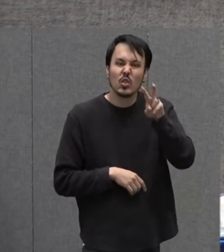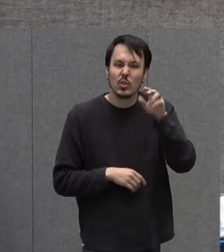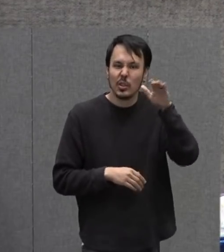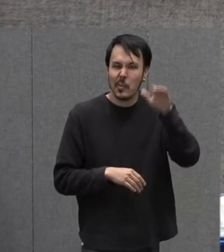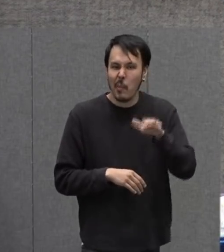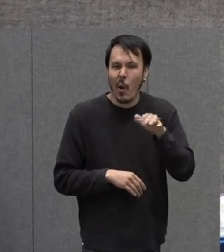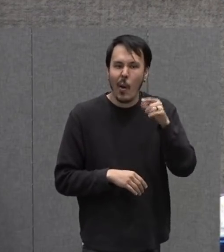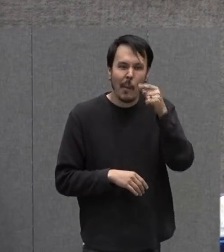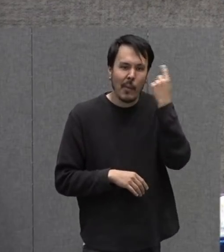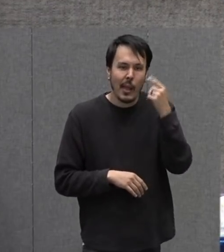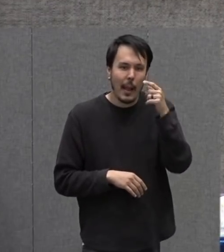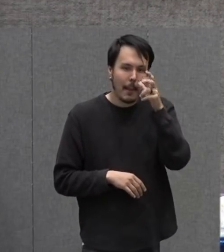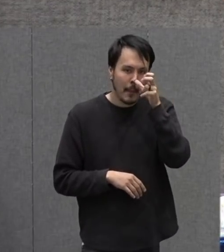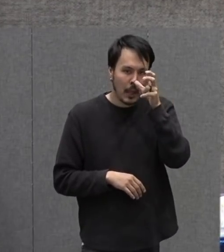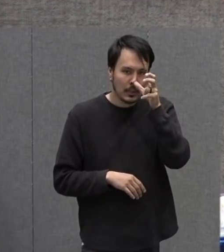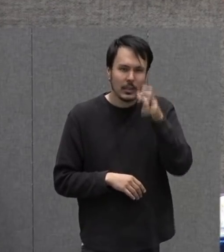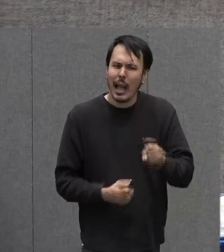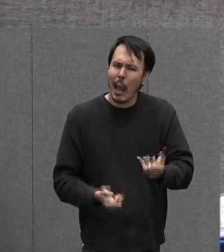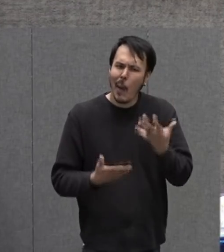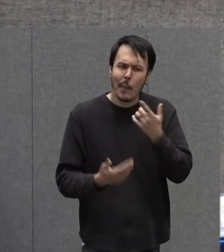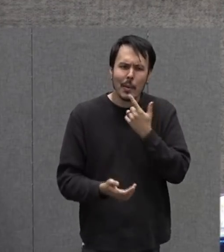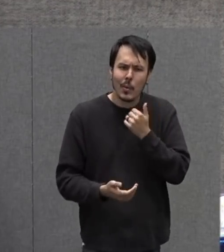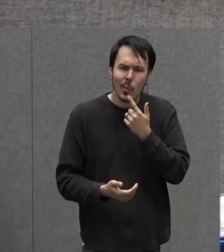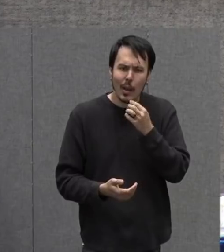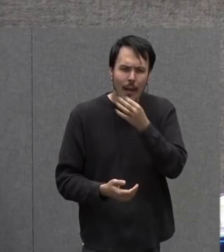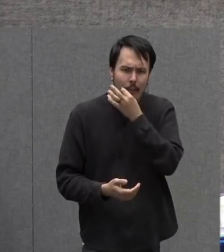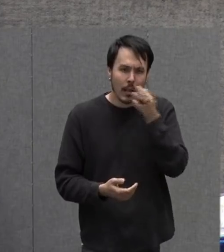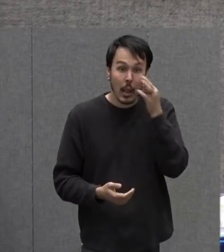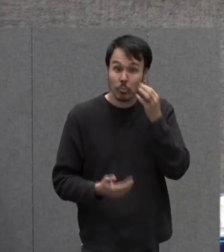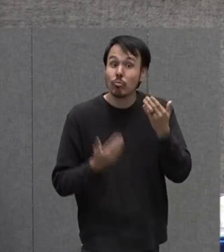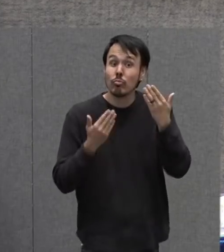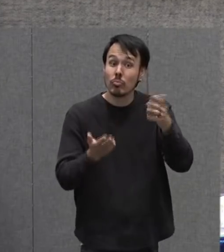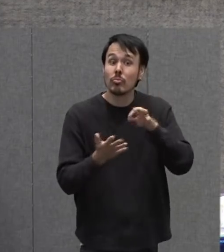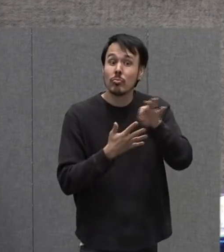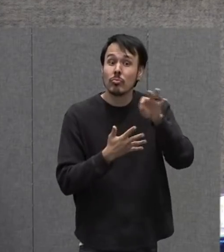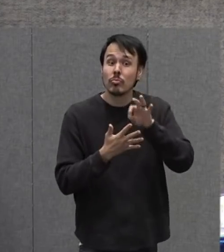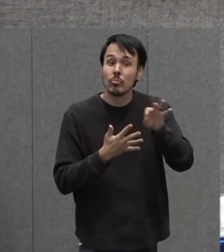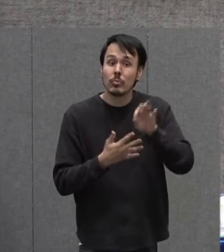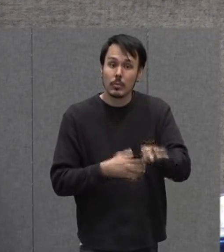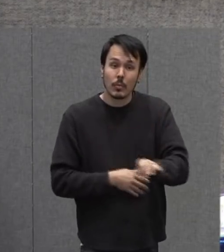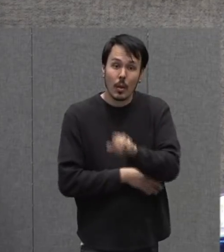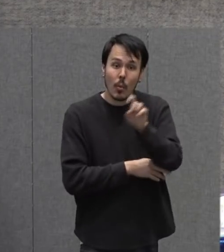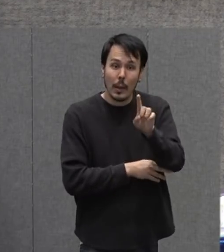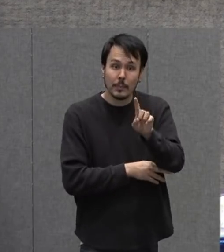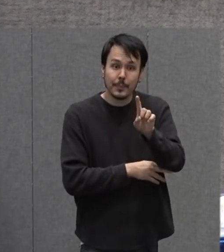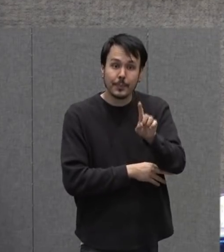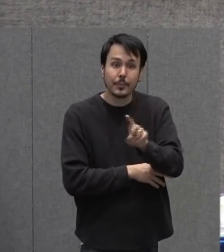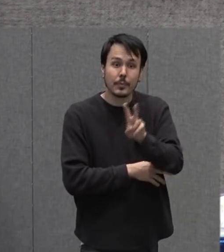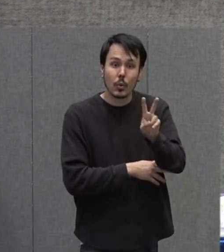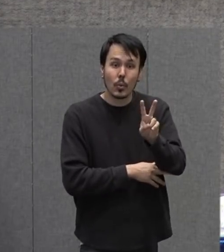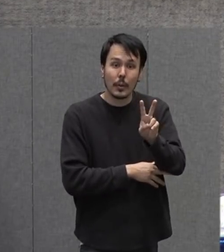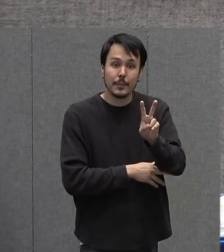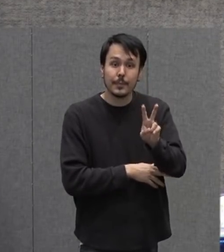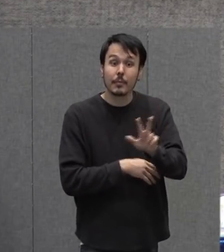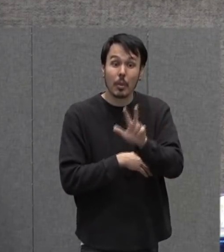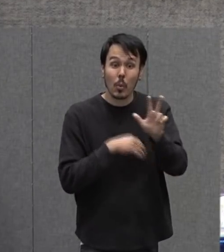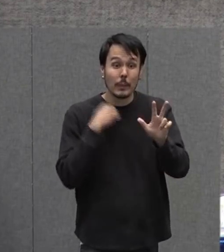How many red flowers were there? Well, let's see. We can count. 1, 2,